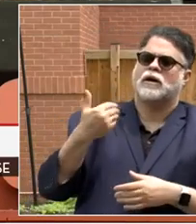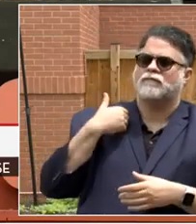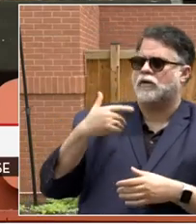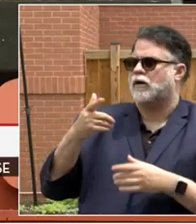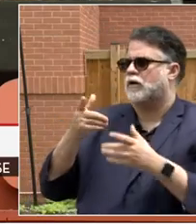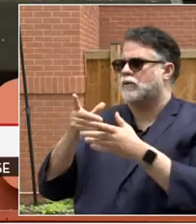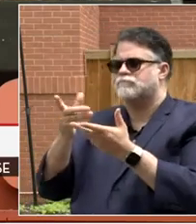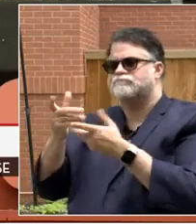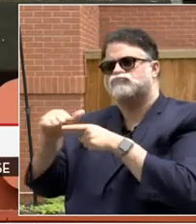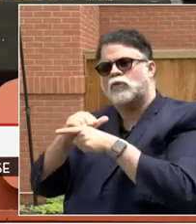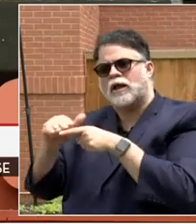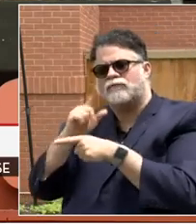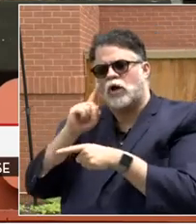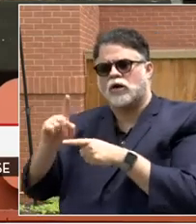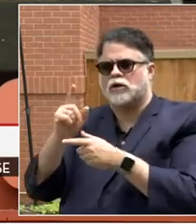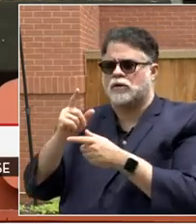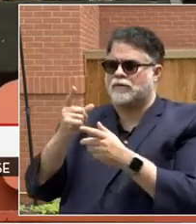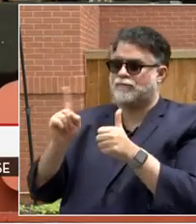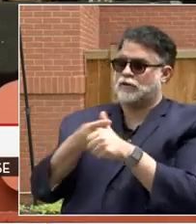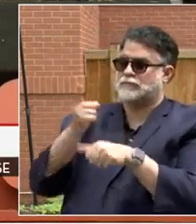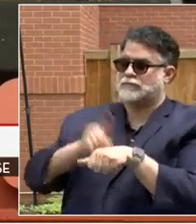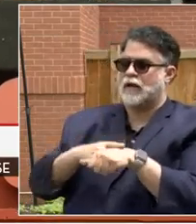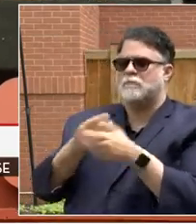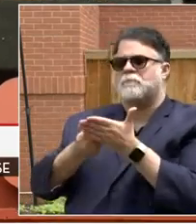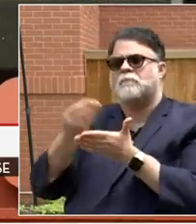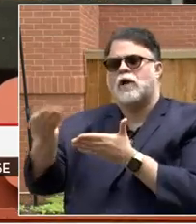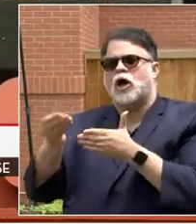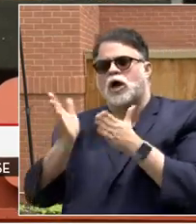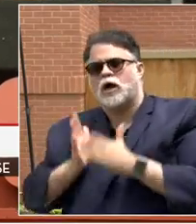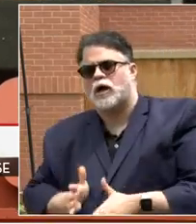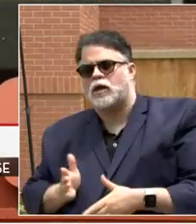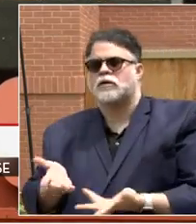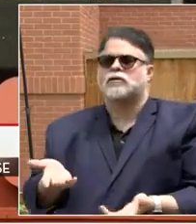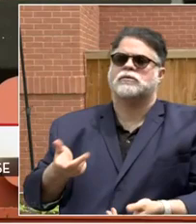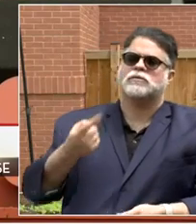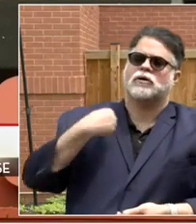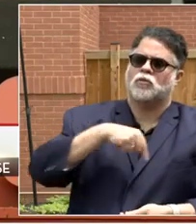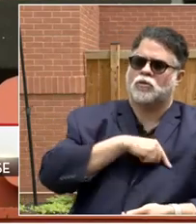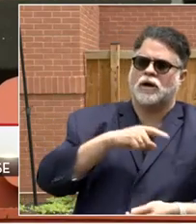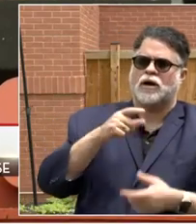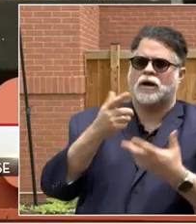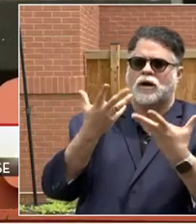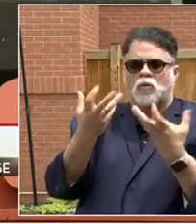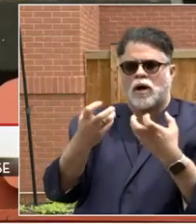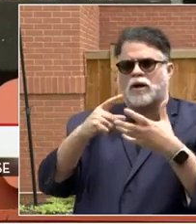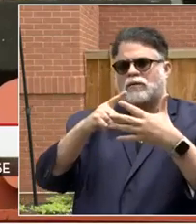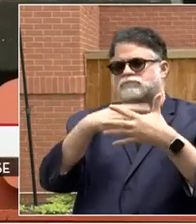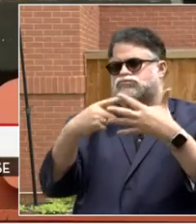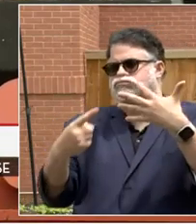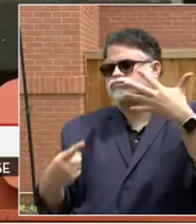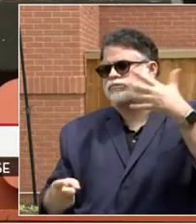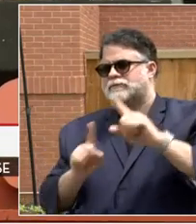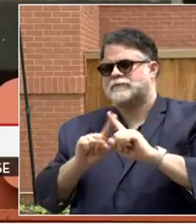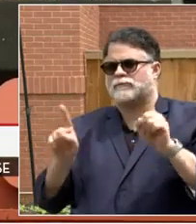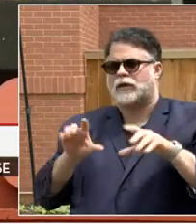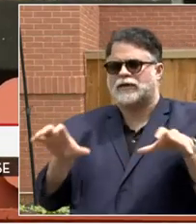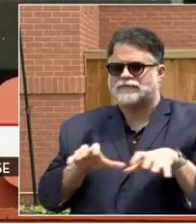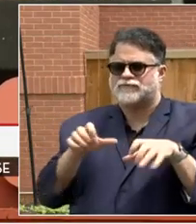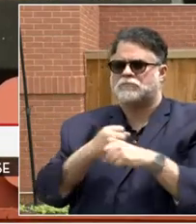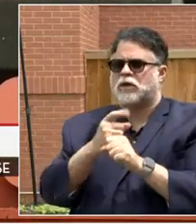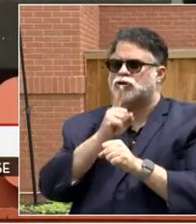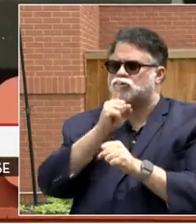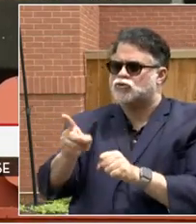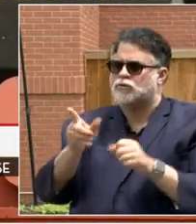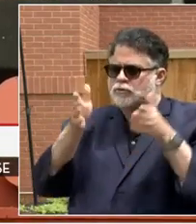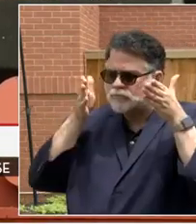citizen community is saying, what moms are saying. So we need to do some work before we can establish that